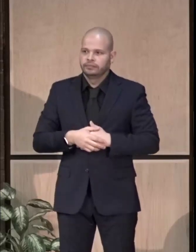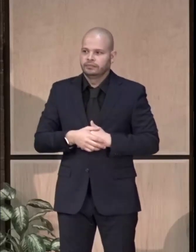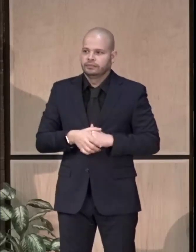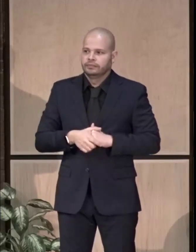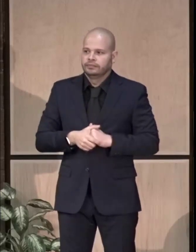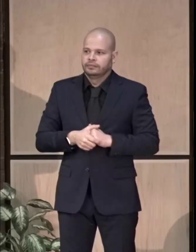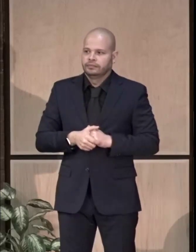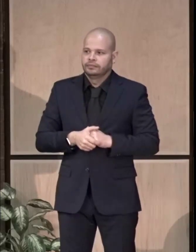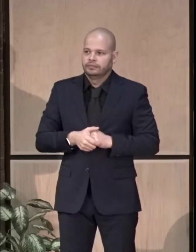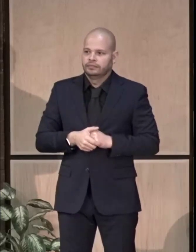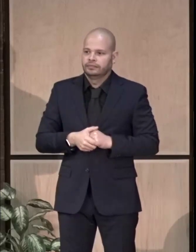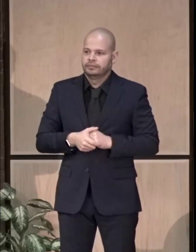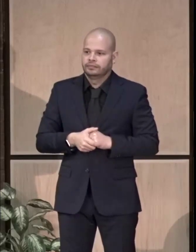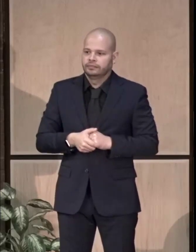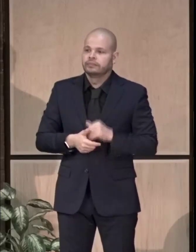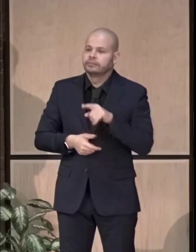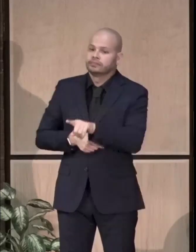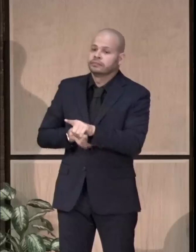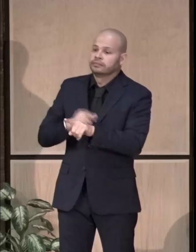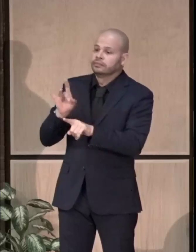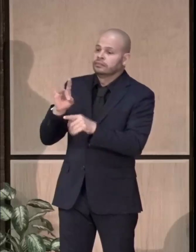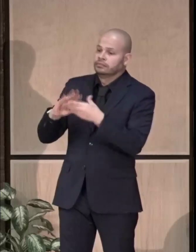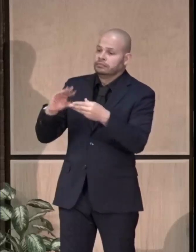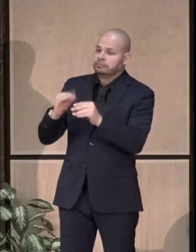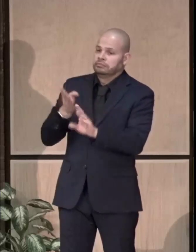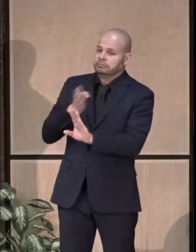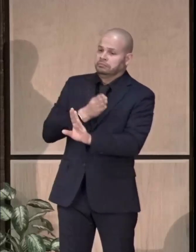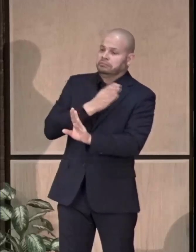you testified a little bit about this at the last session.